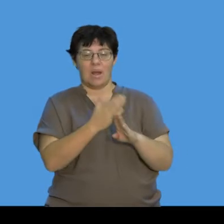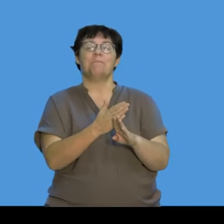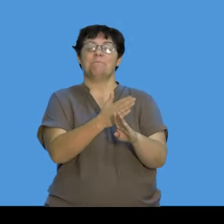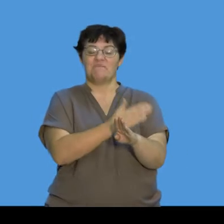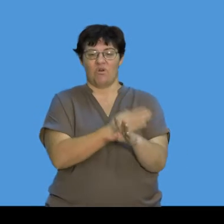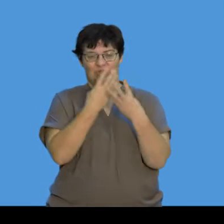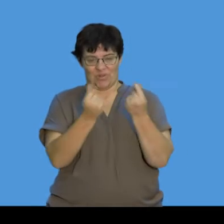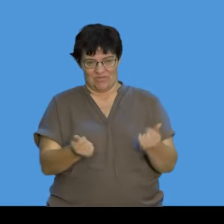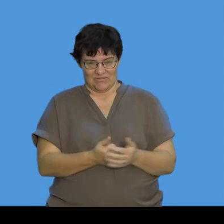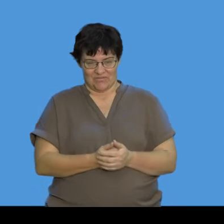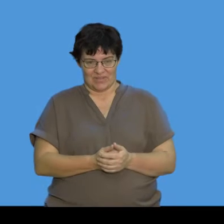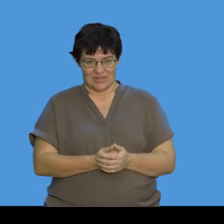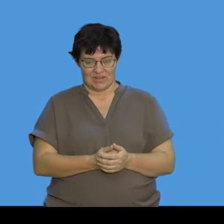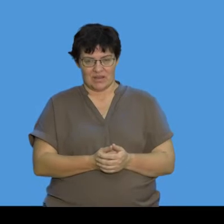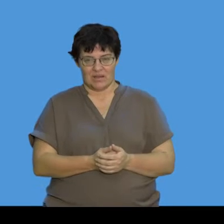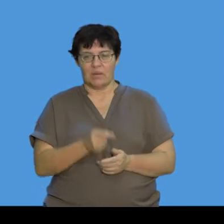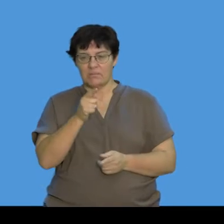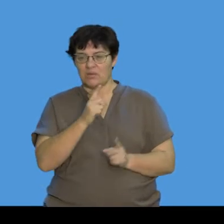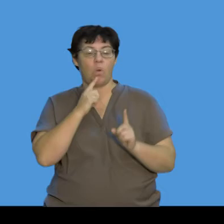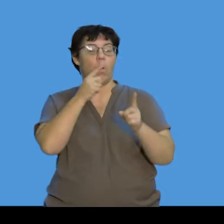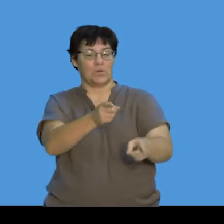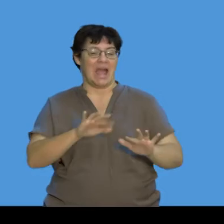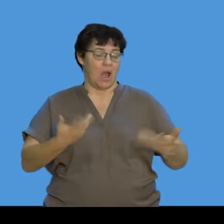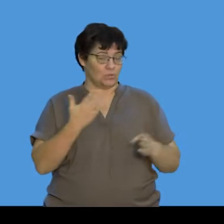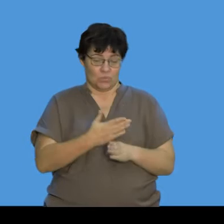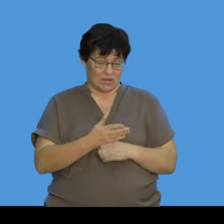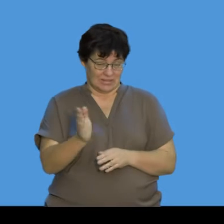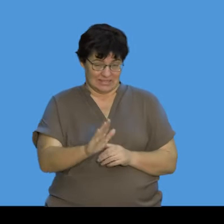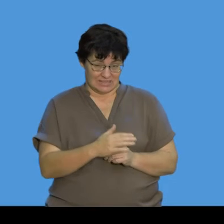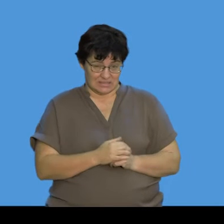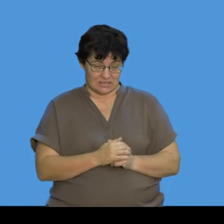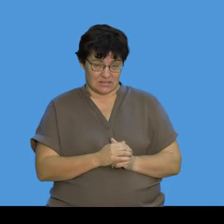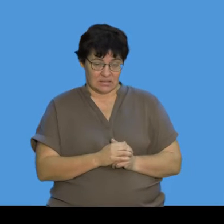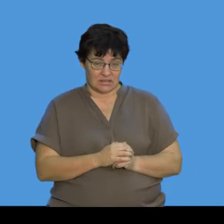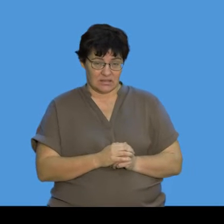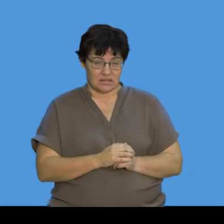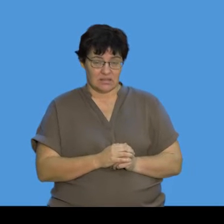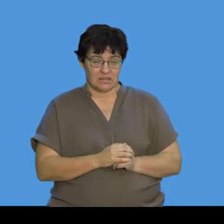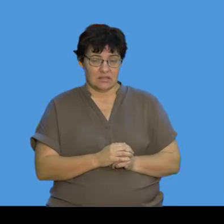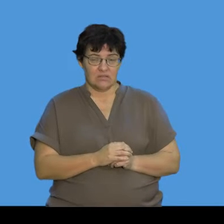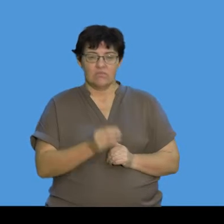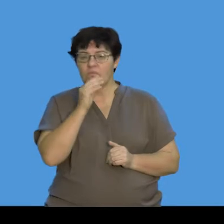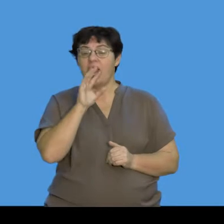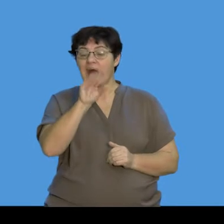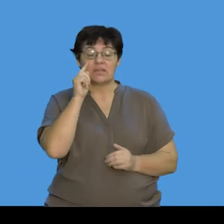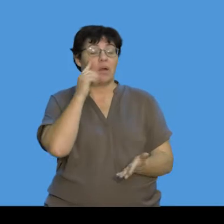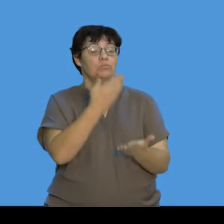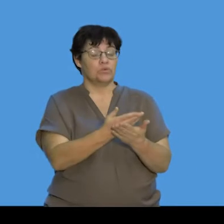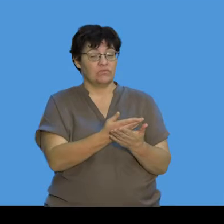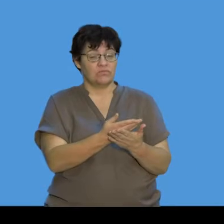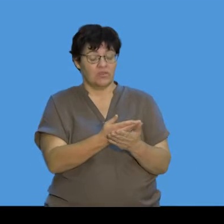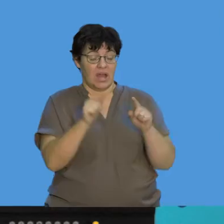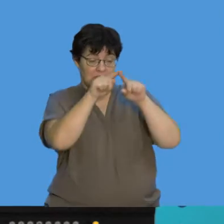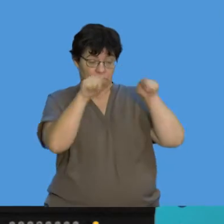actually solving them, but this is not really the order of you working this out. So when I ask you to prove that the two triangles